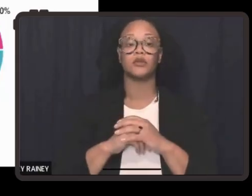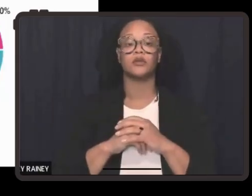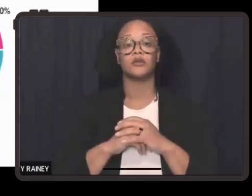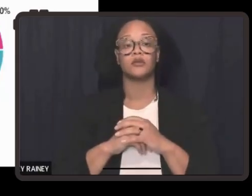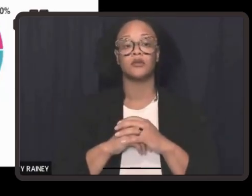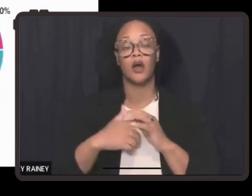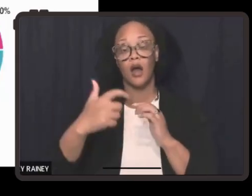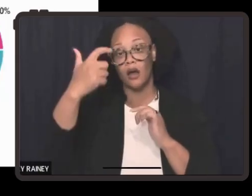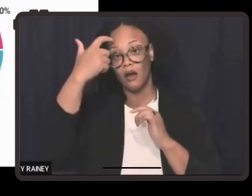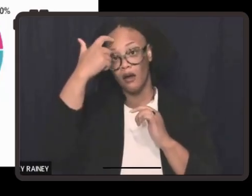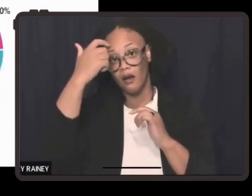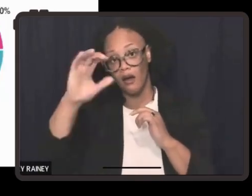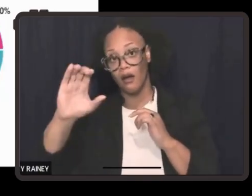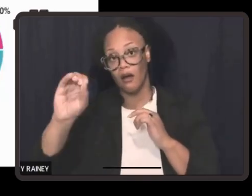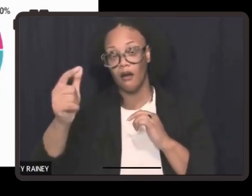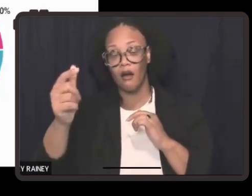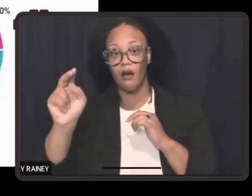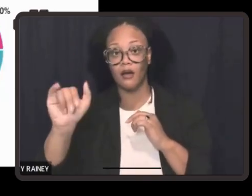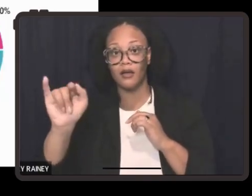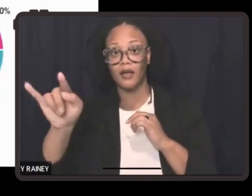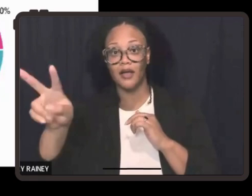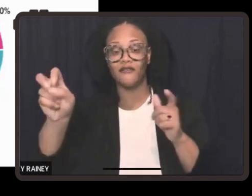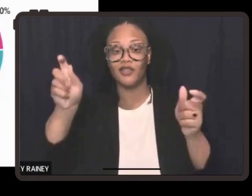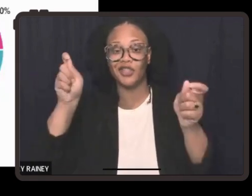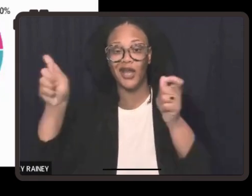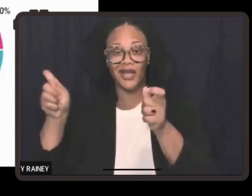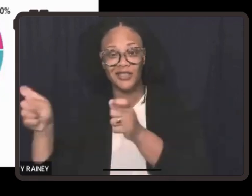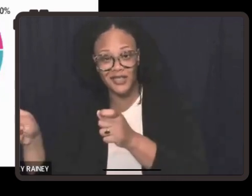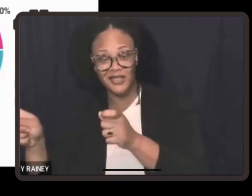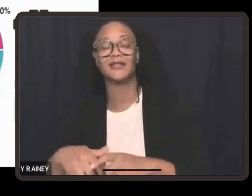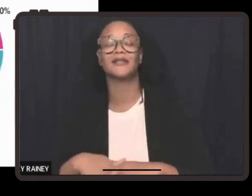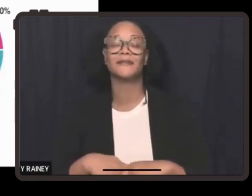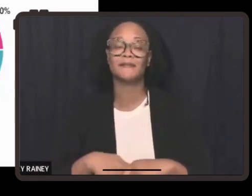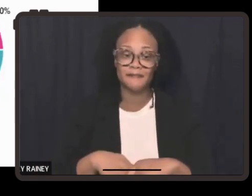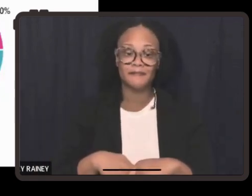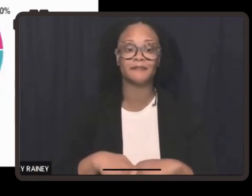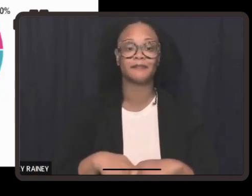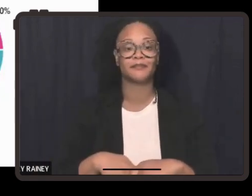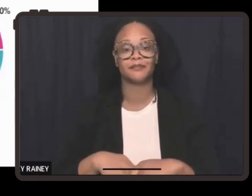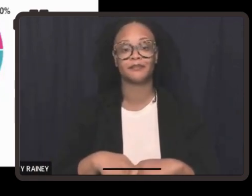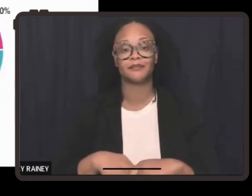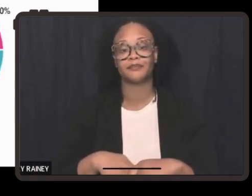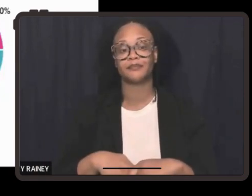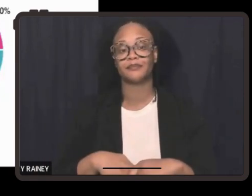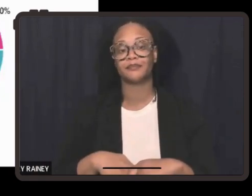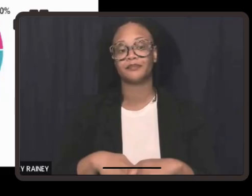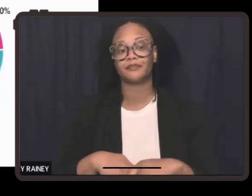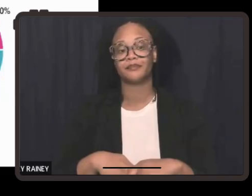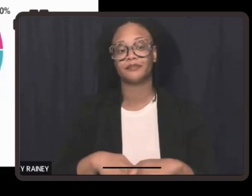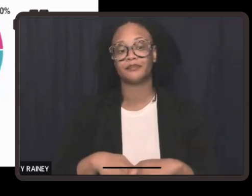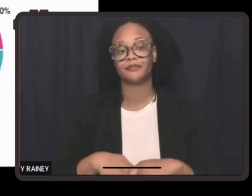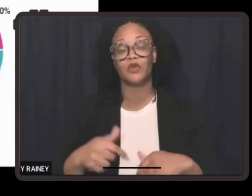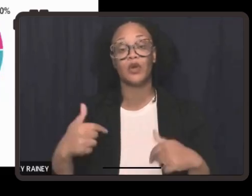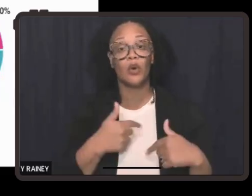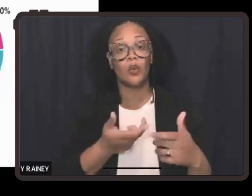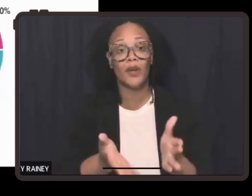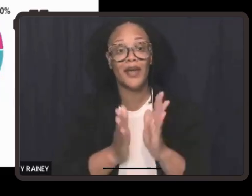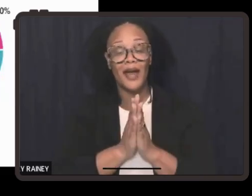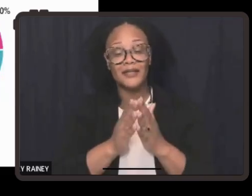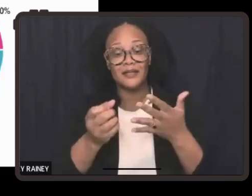Yeah. And the last, there were the ranking of general and physical health and